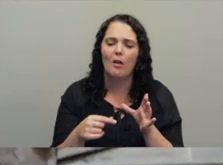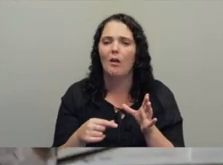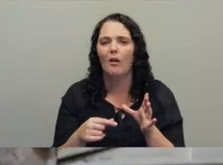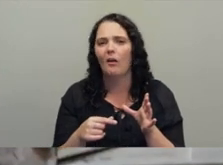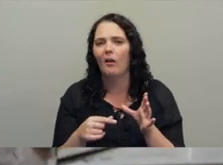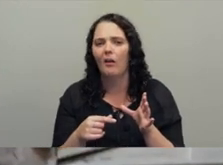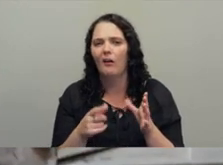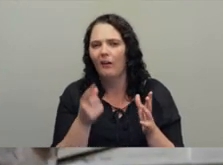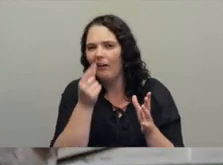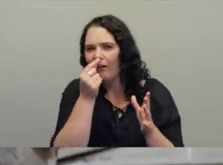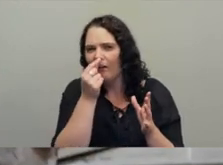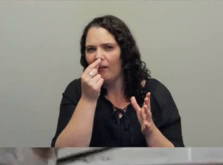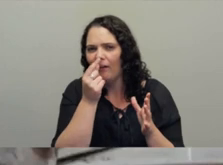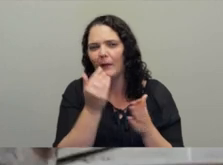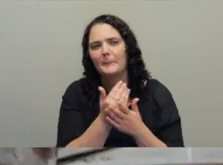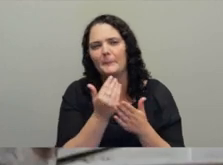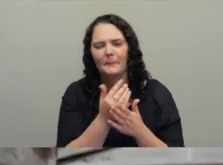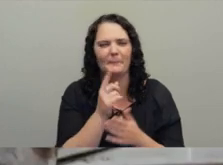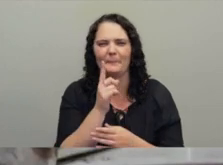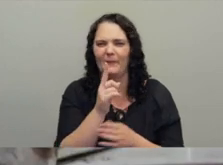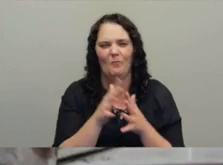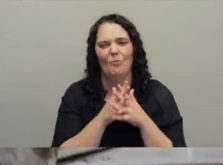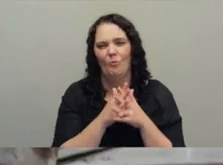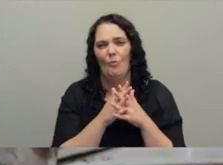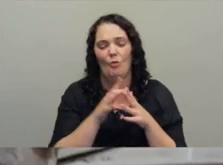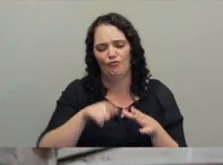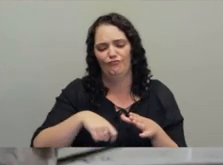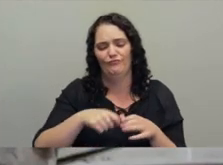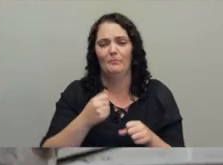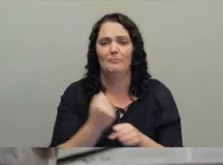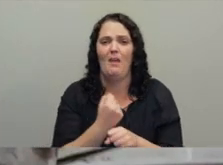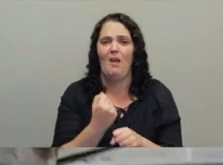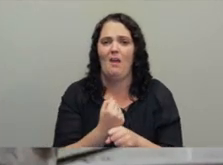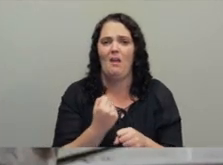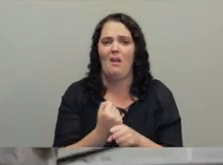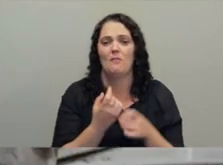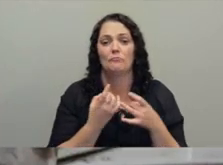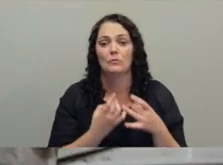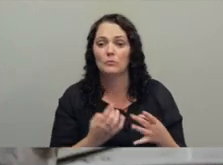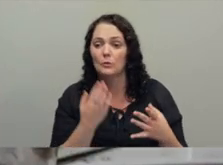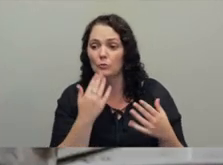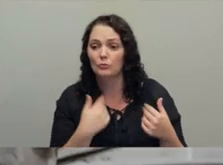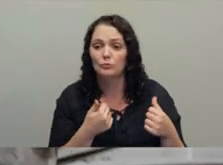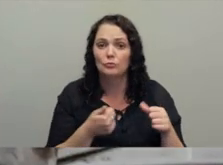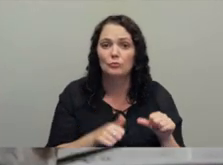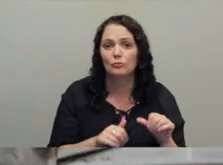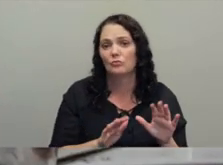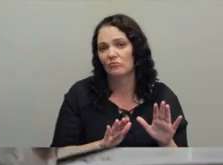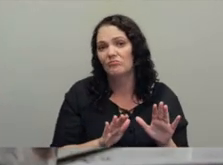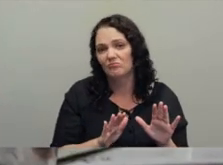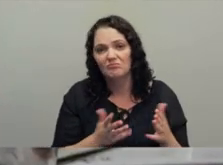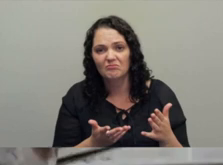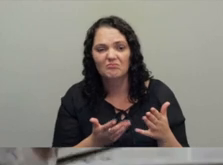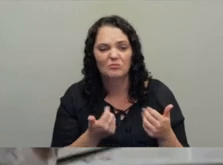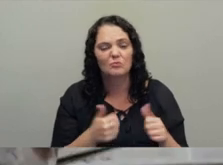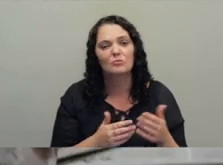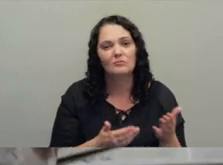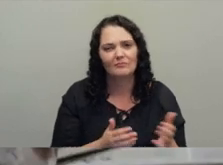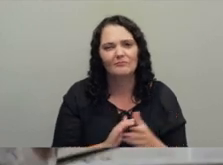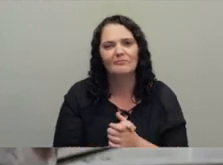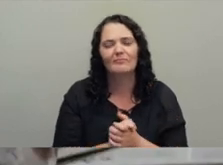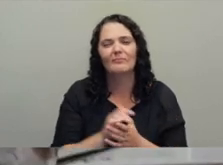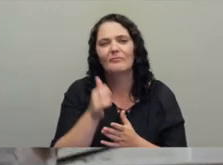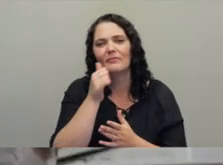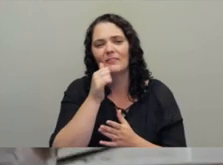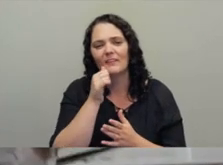you want to use it. But one of the oldest inks that's been used in Europe and Australia and America, and in fact, some of our